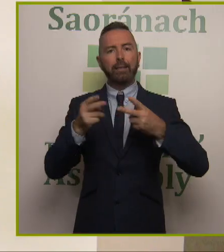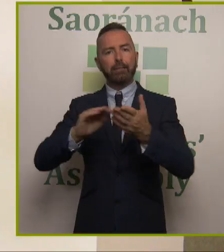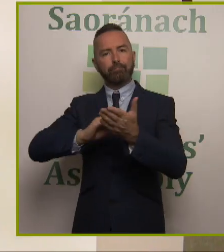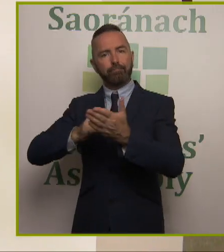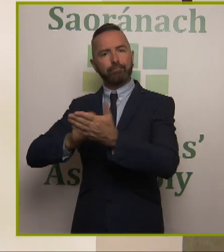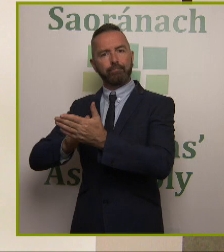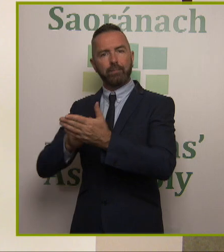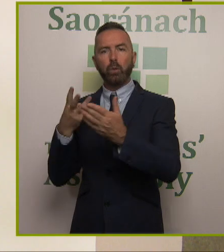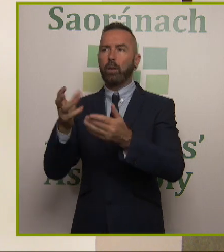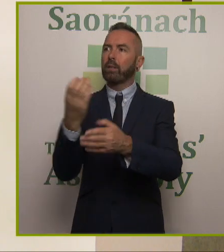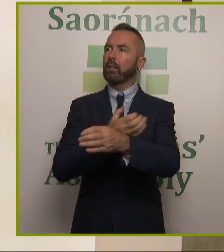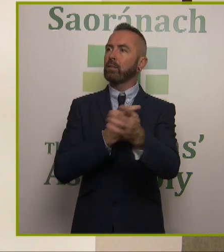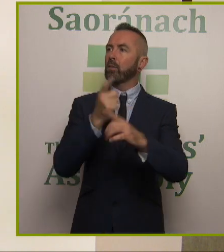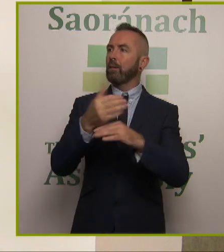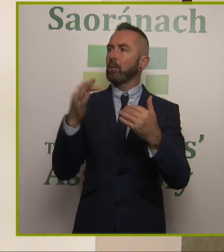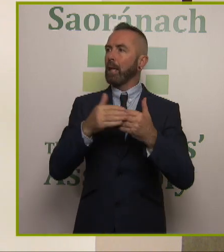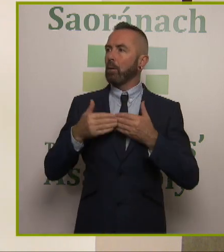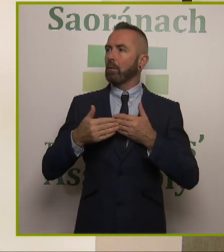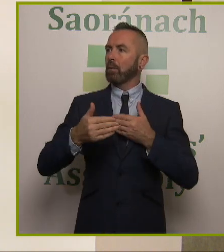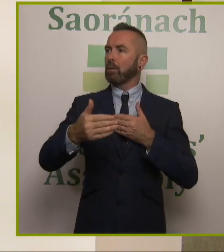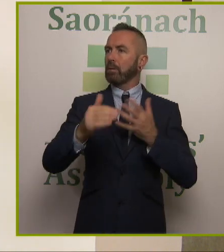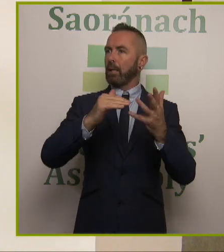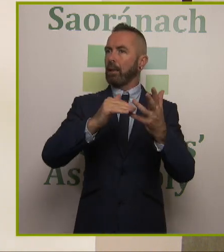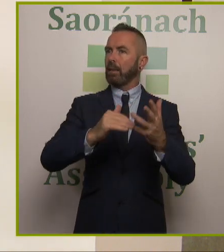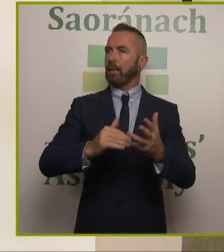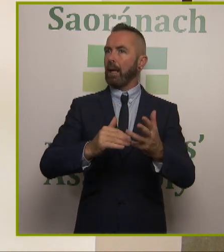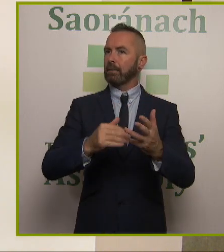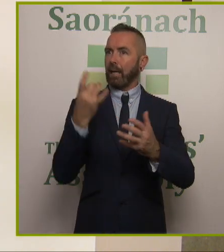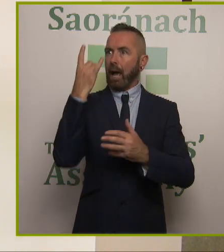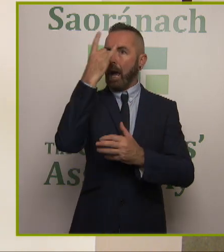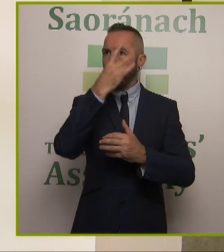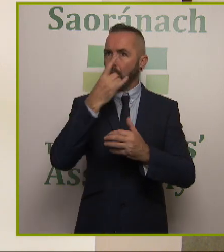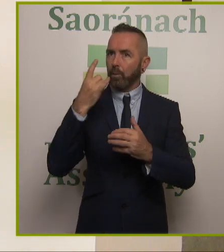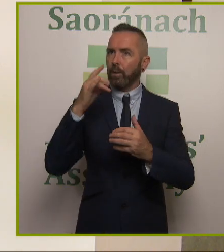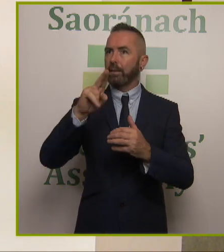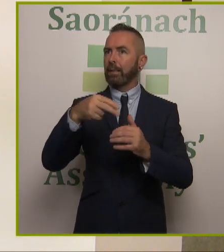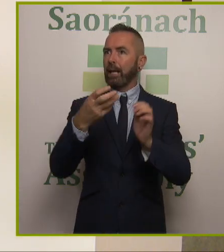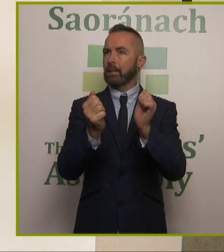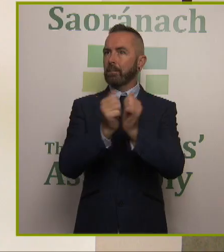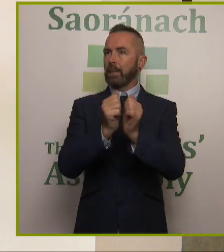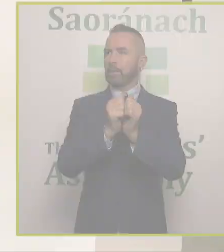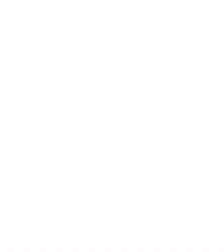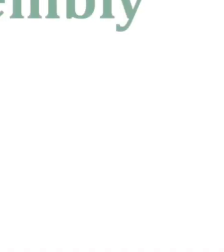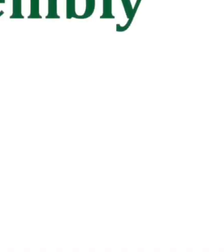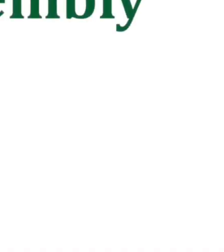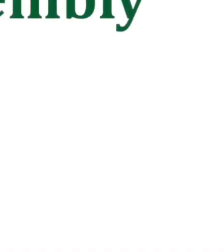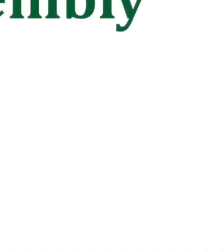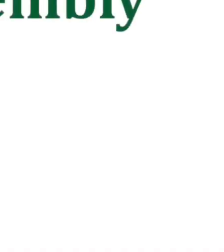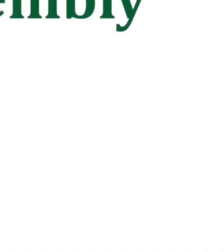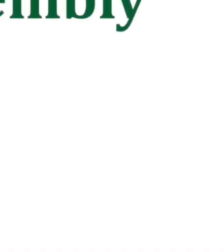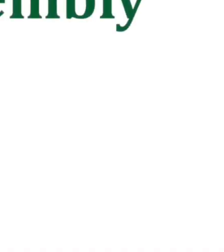going to keep doing now, between now and our very last hour in the next meeting in the last weekend.